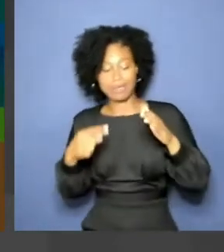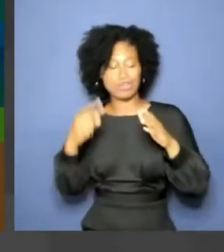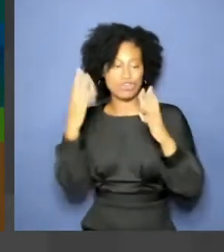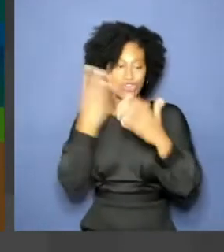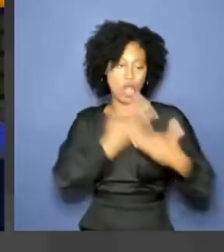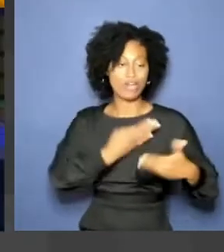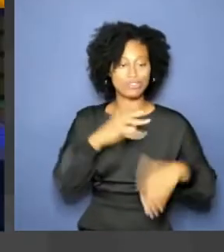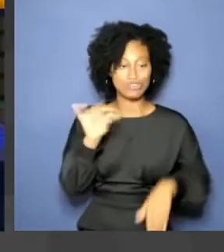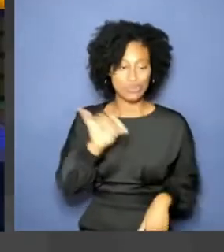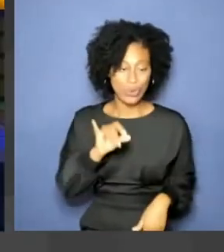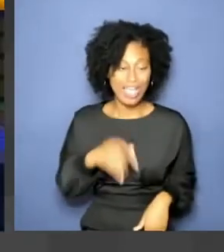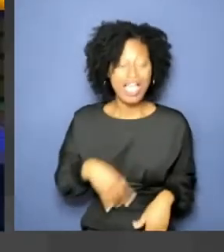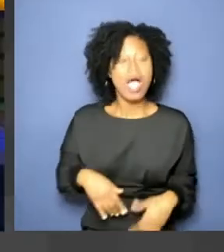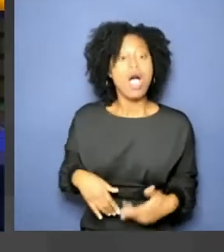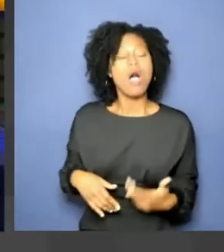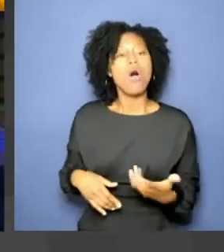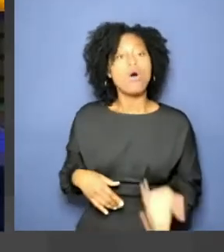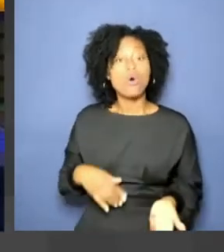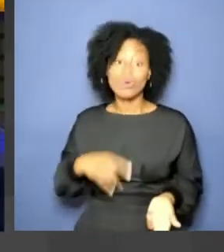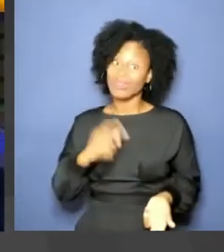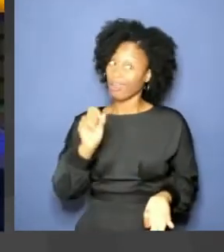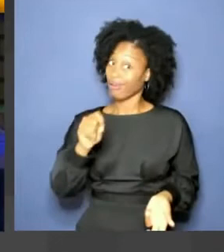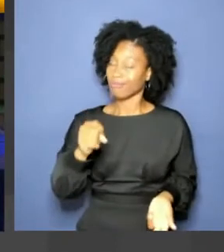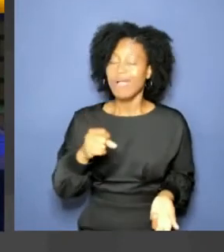we also want to make sure that